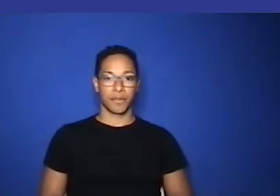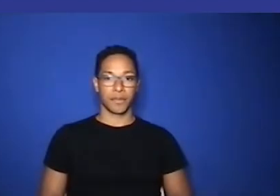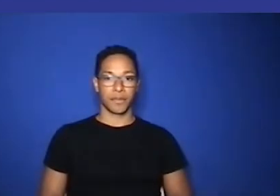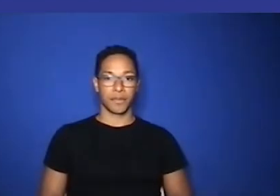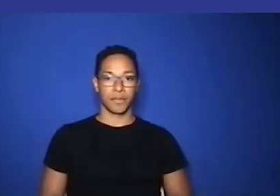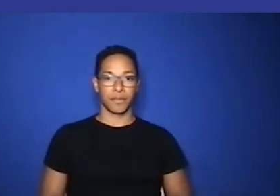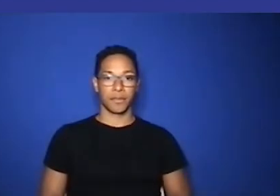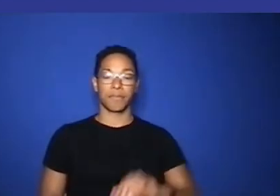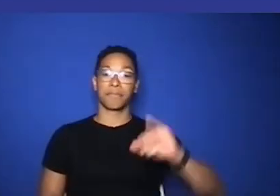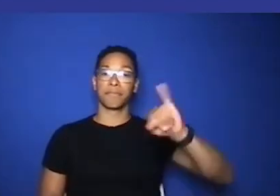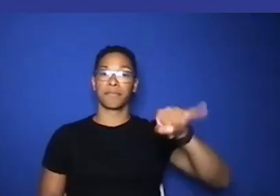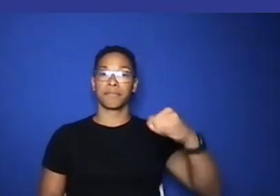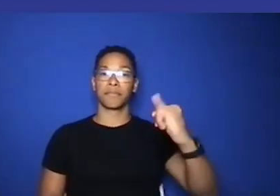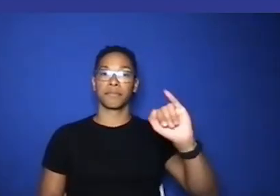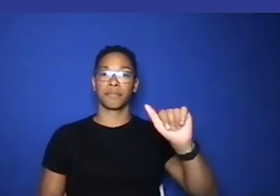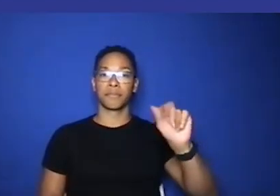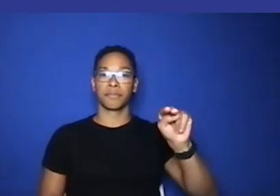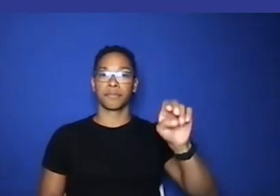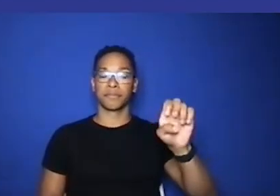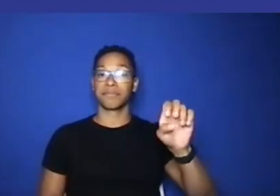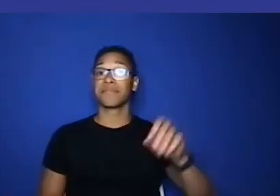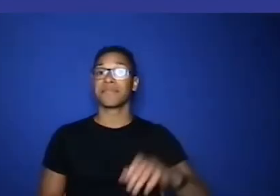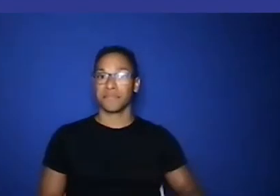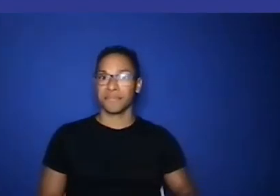I'll just quickly finish by saying